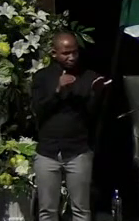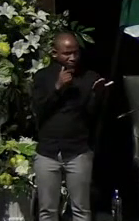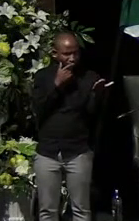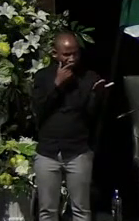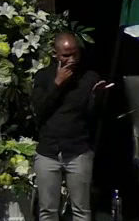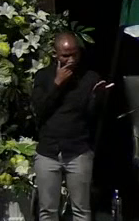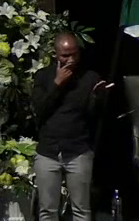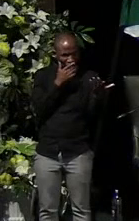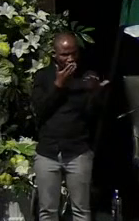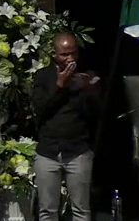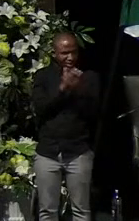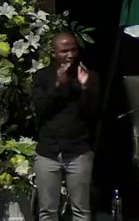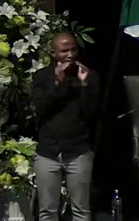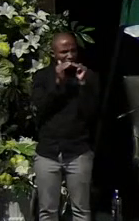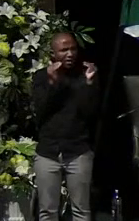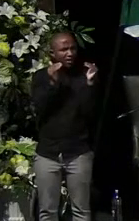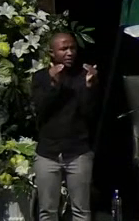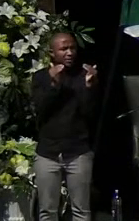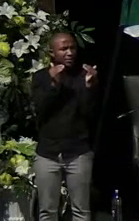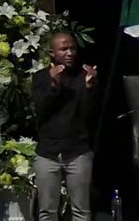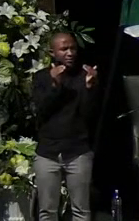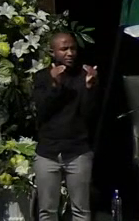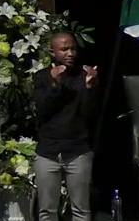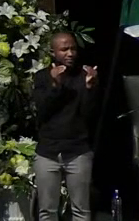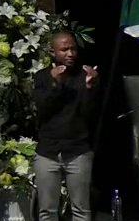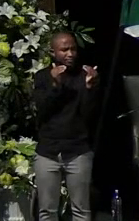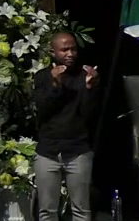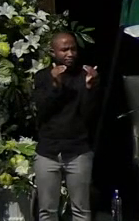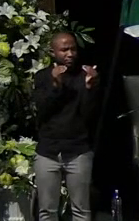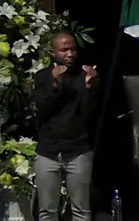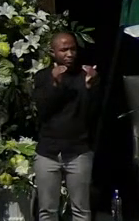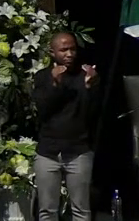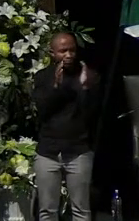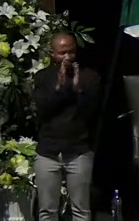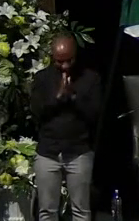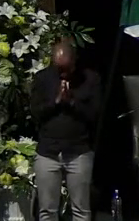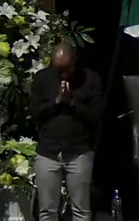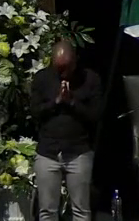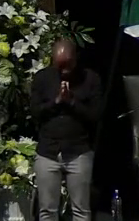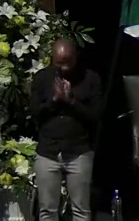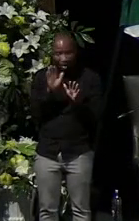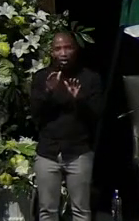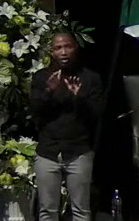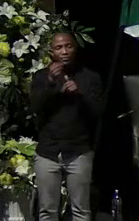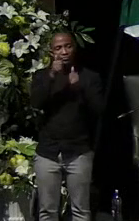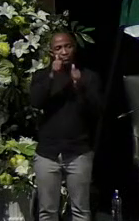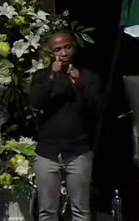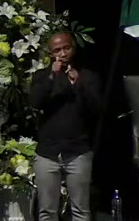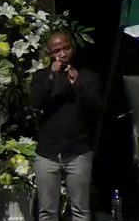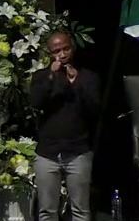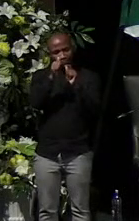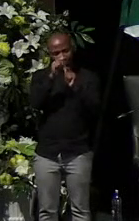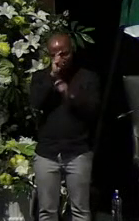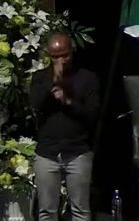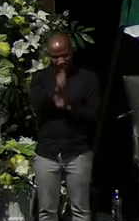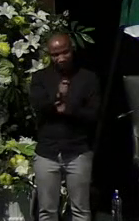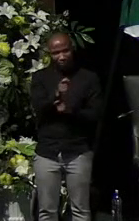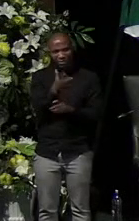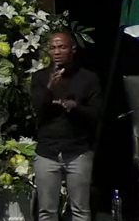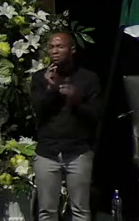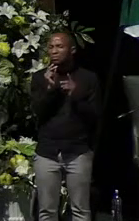we are efficient in handling this uh sorry all protocol observed um just a quick